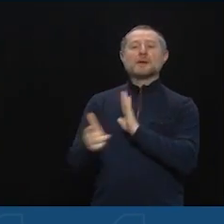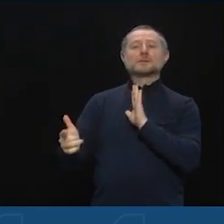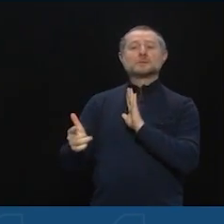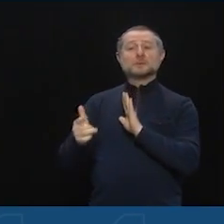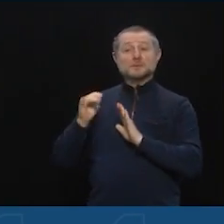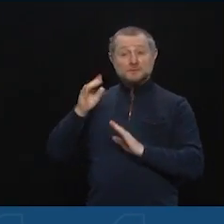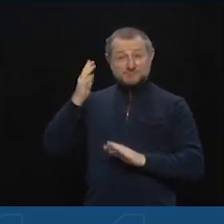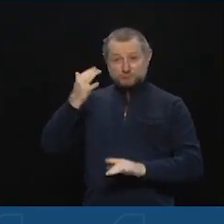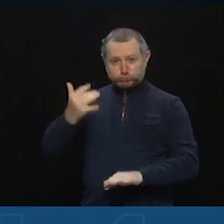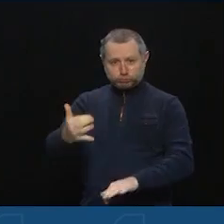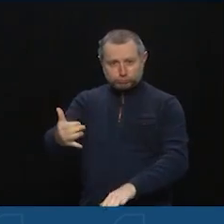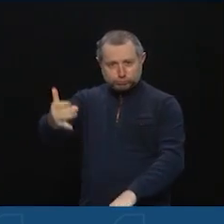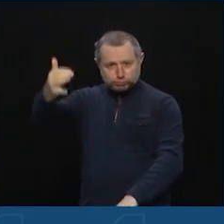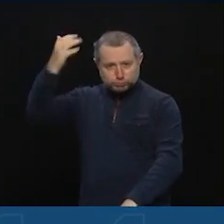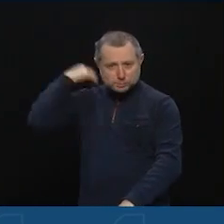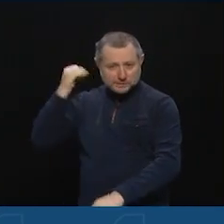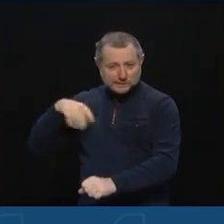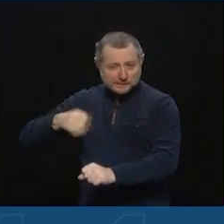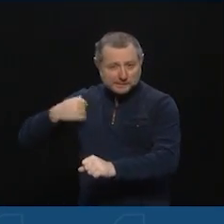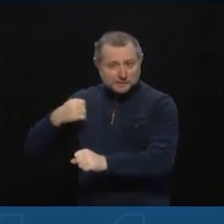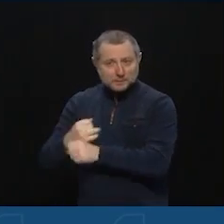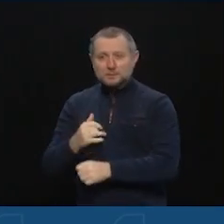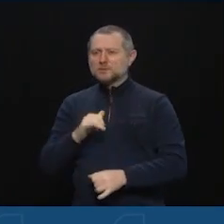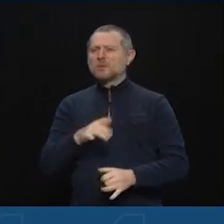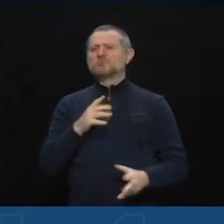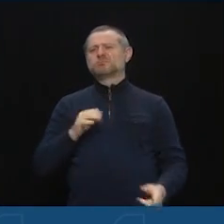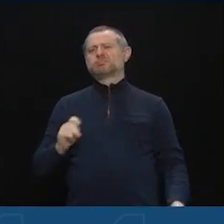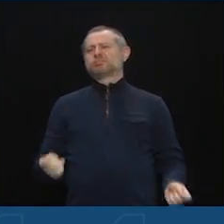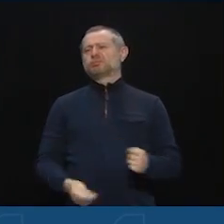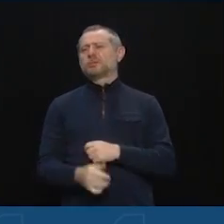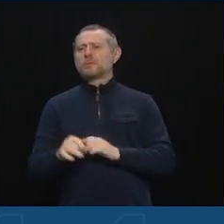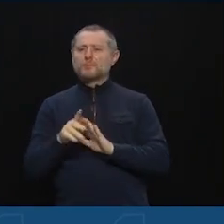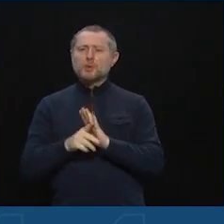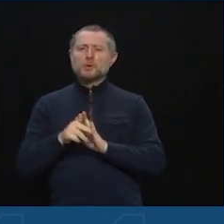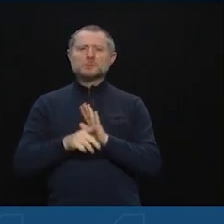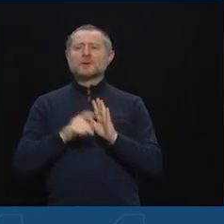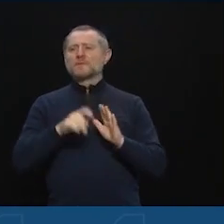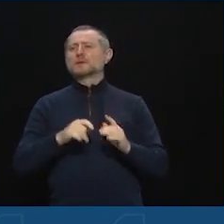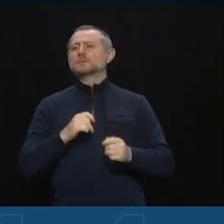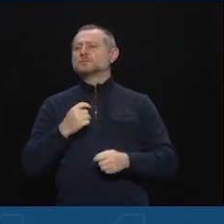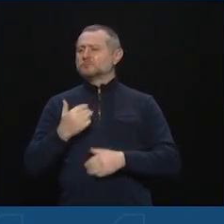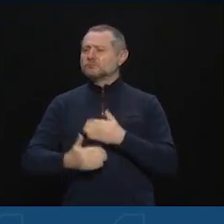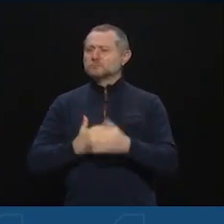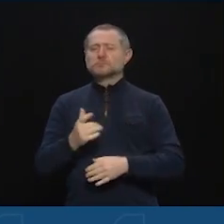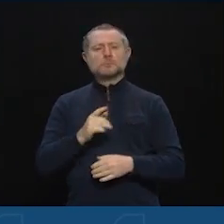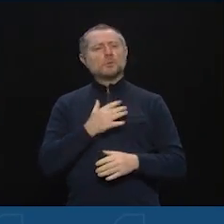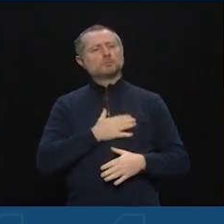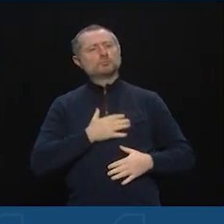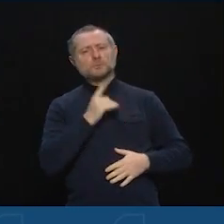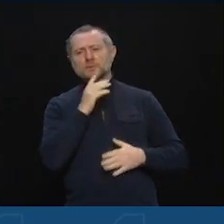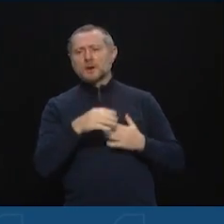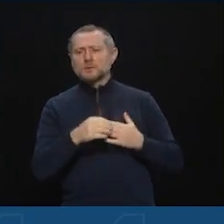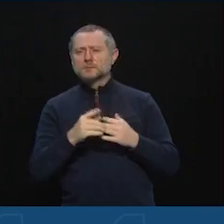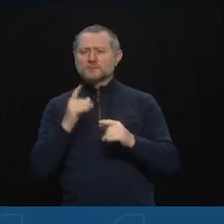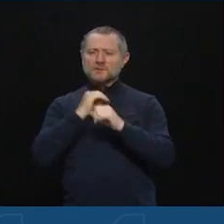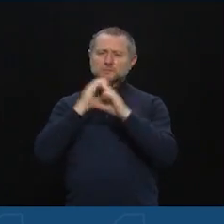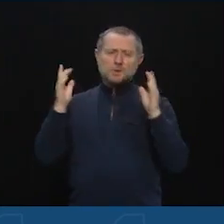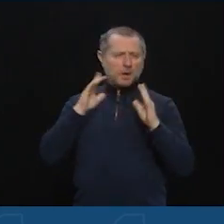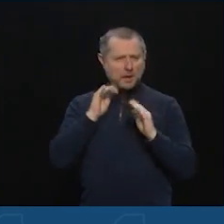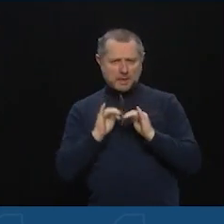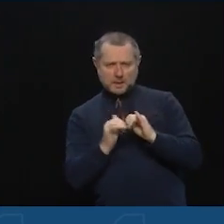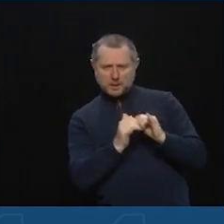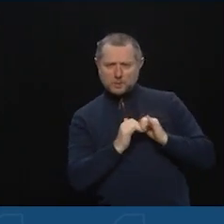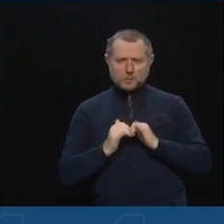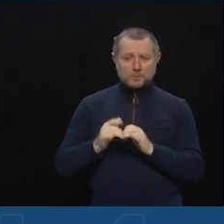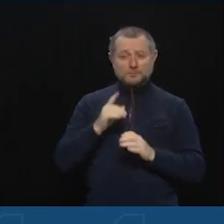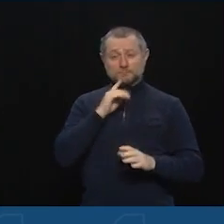today. So he's turning his agency upside down, and I appreciate his leadership and his vision for how we're going to do that. Max Bookman,